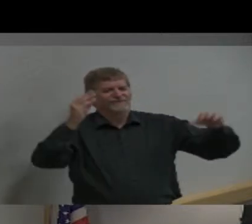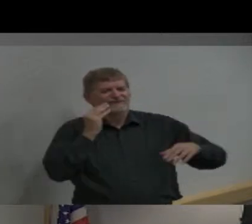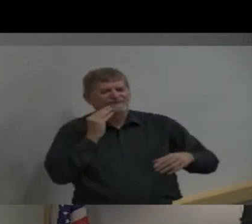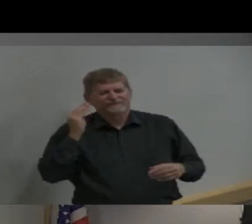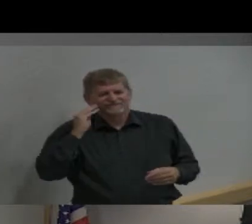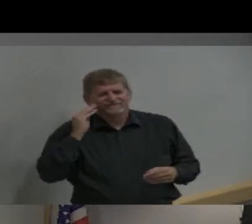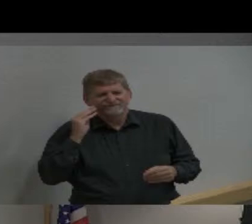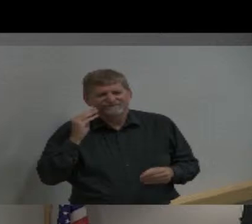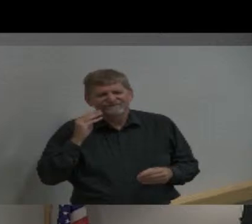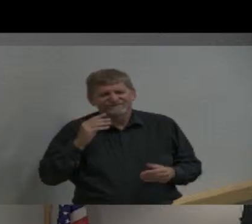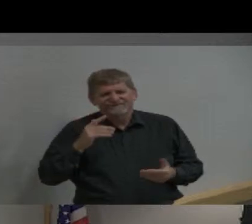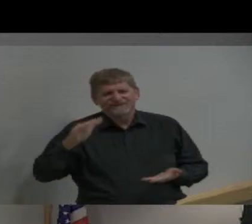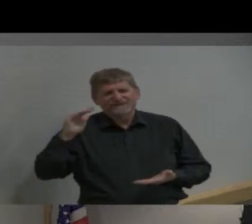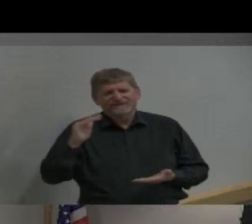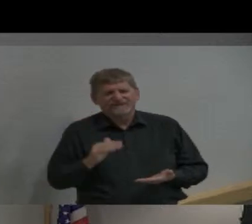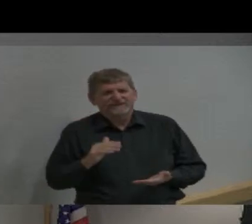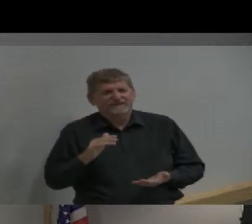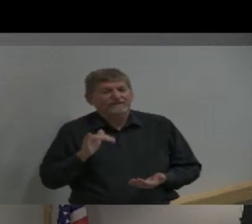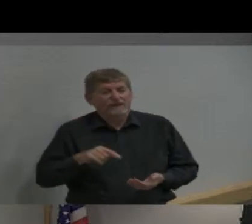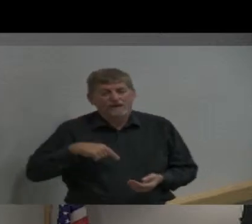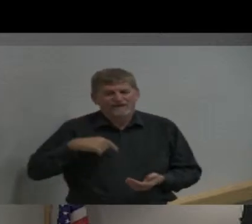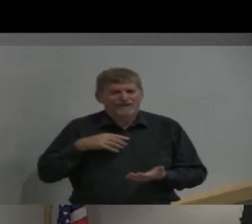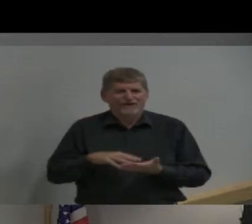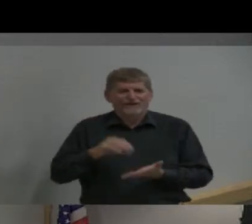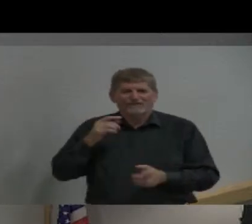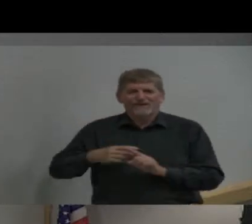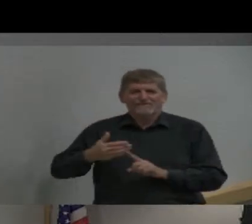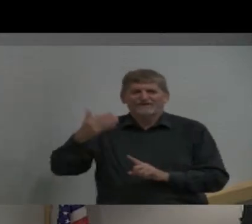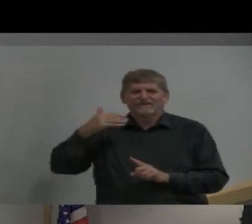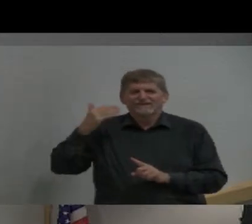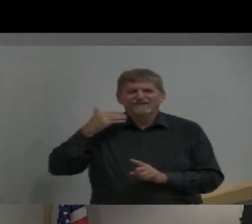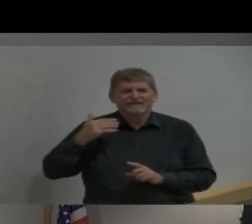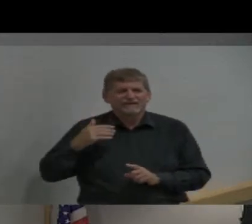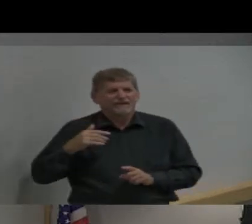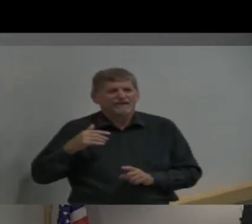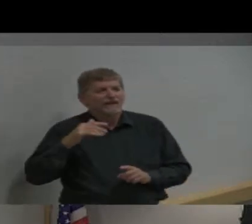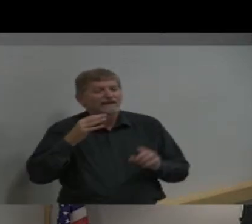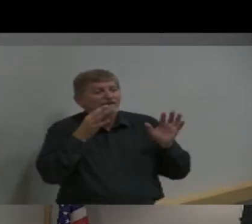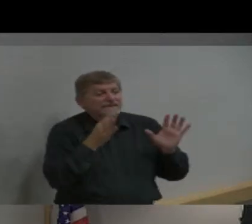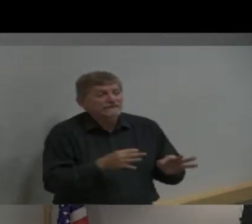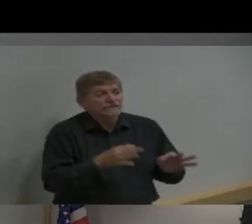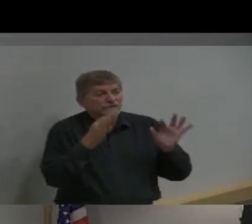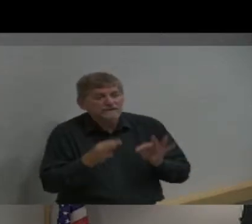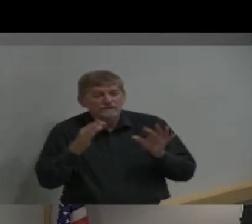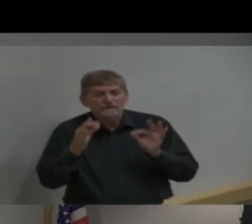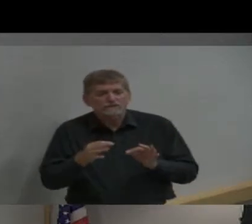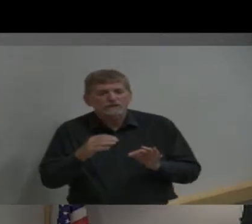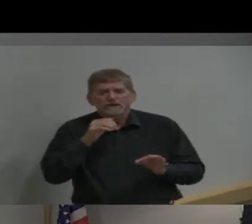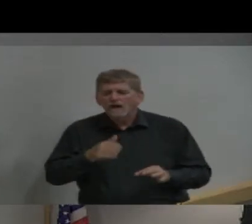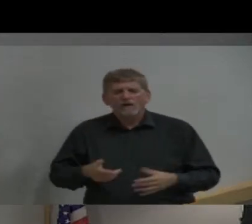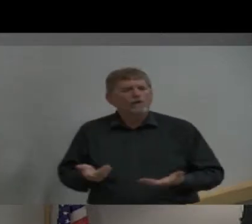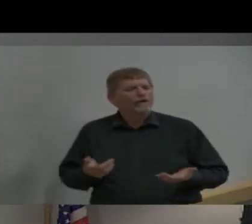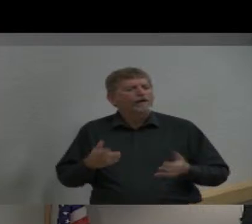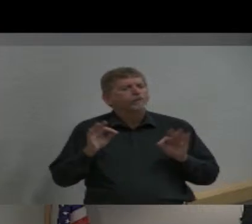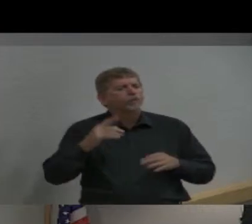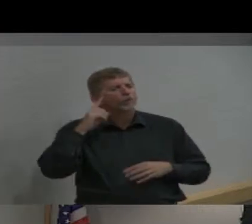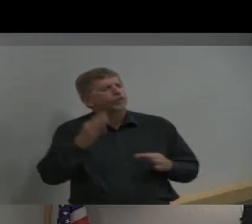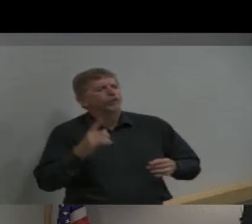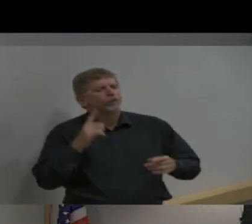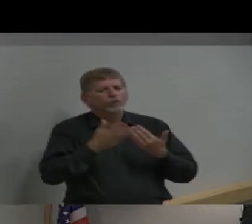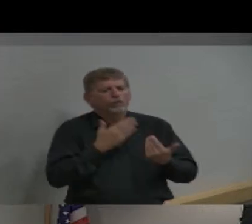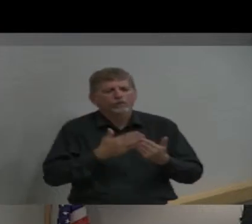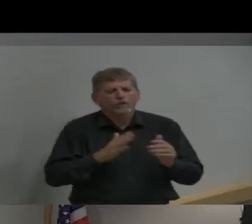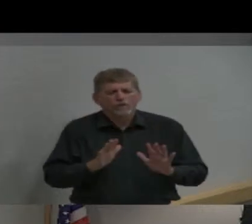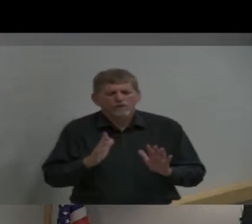learned is that these decisions aren't made sort of haphazardly. If the governor decides to go back